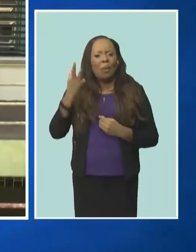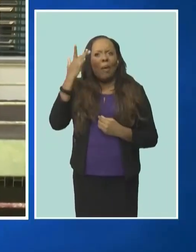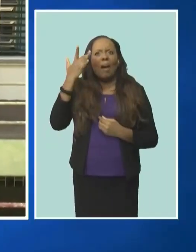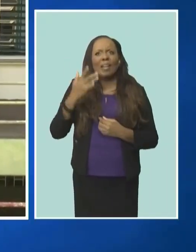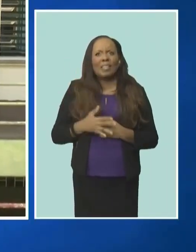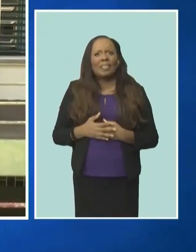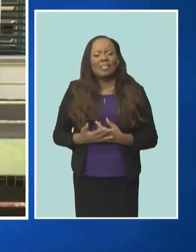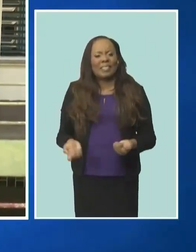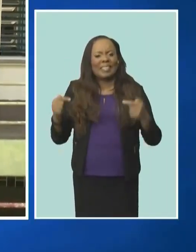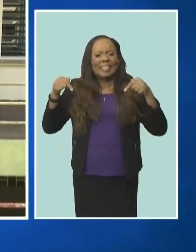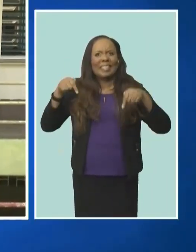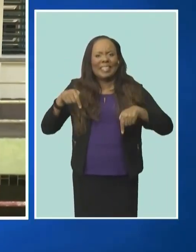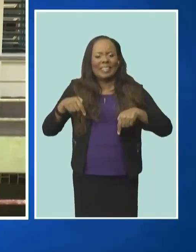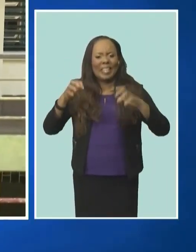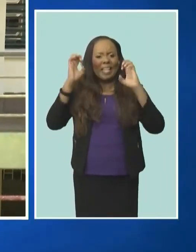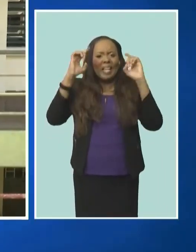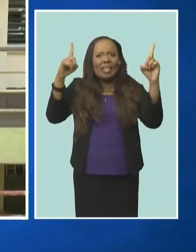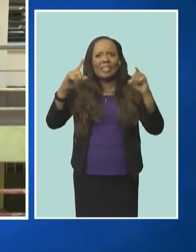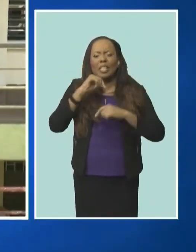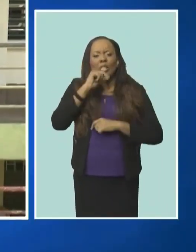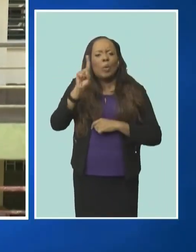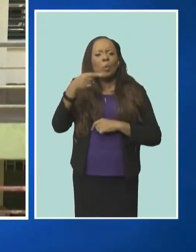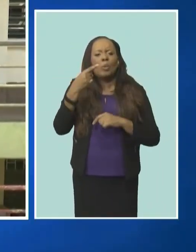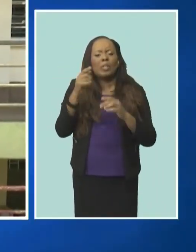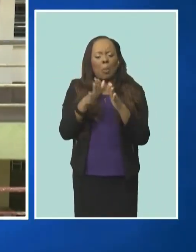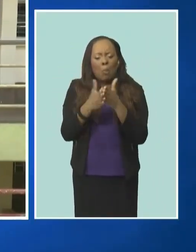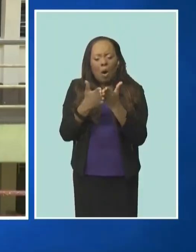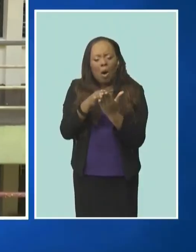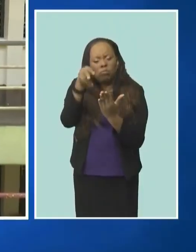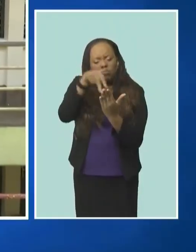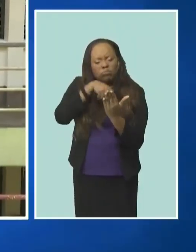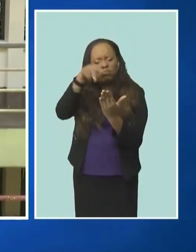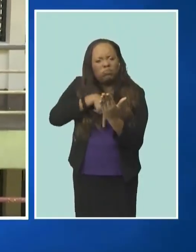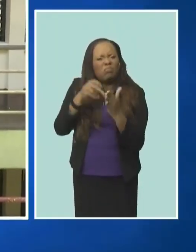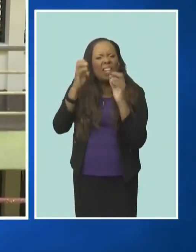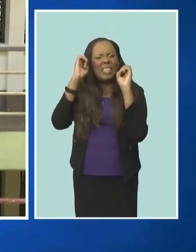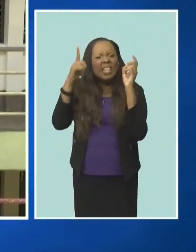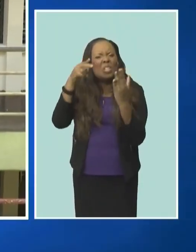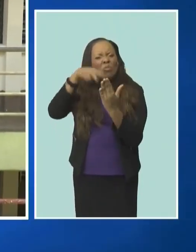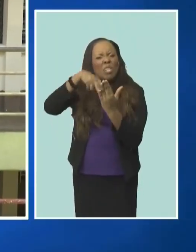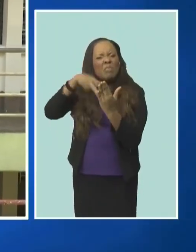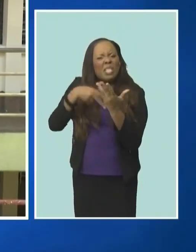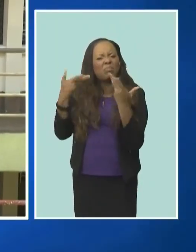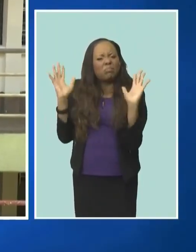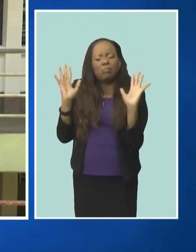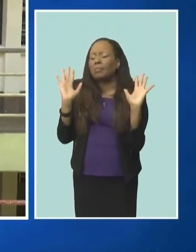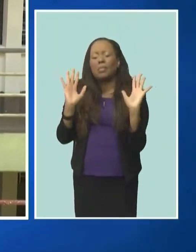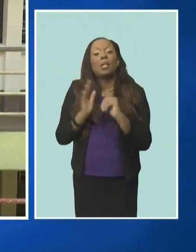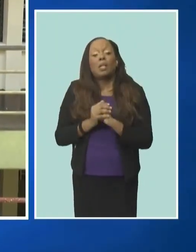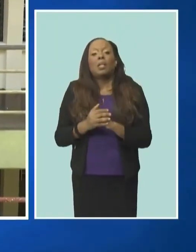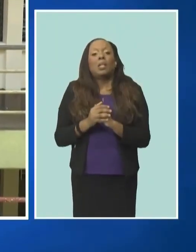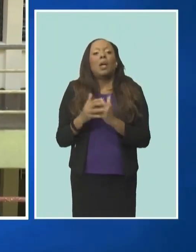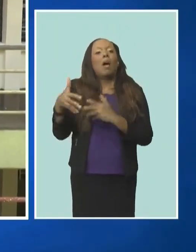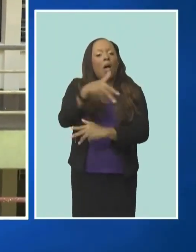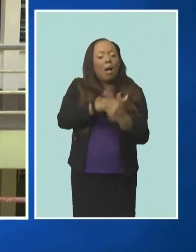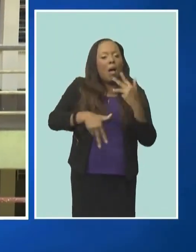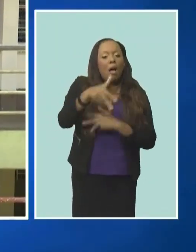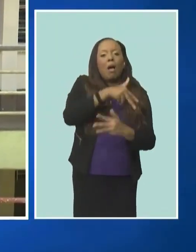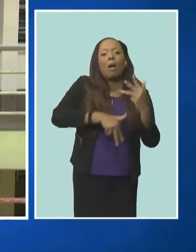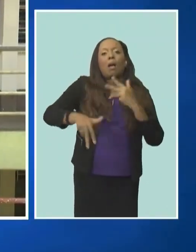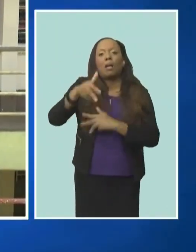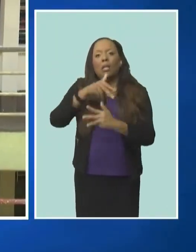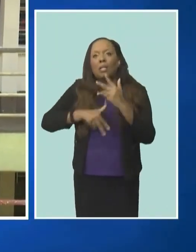shapes you. Education is not only about what is in a book. Education is about all of these things. You're coming together, you're mixing from